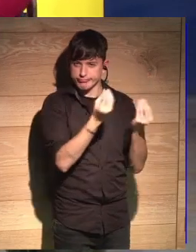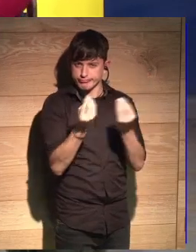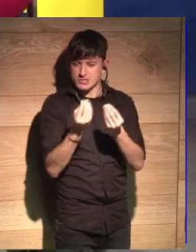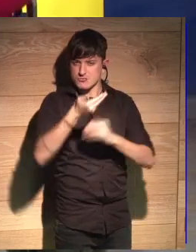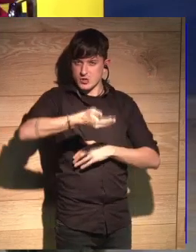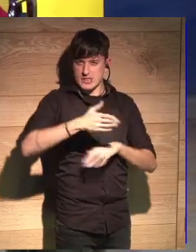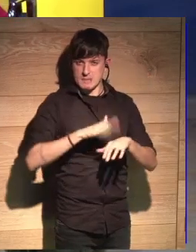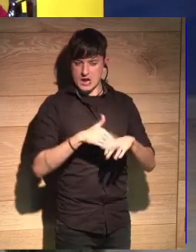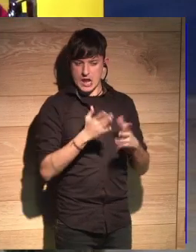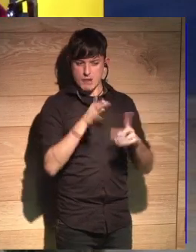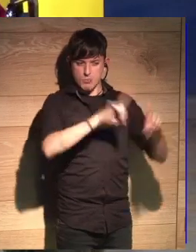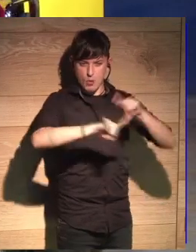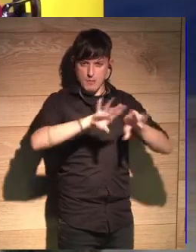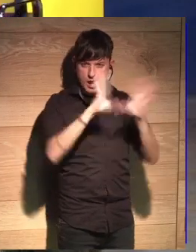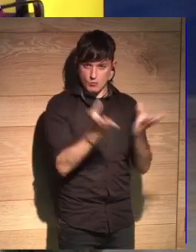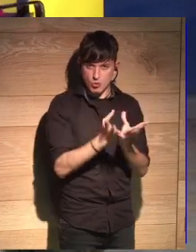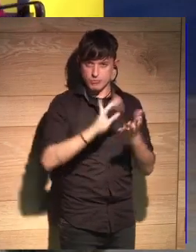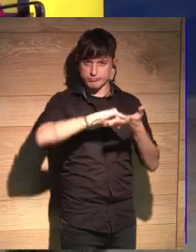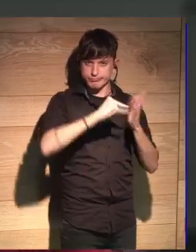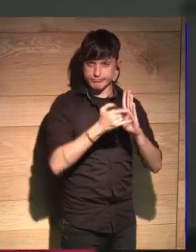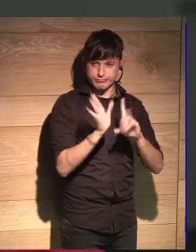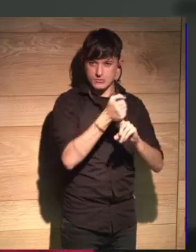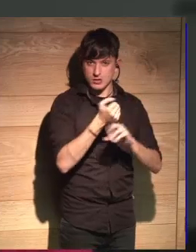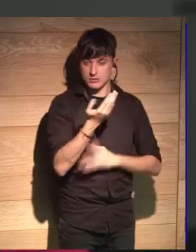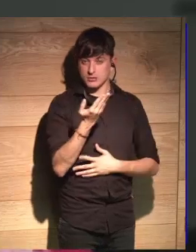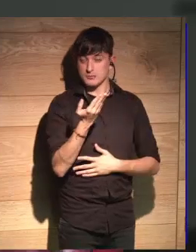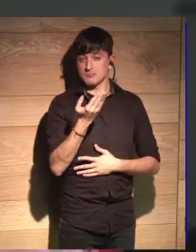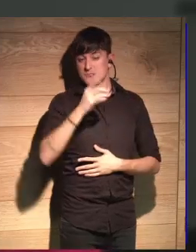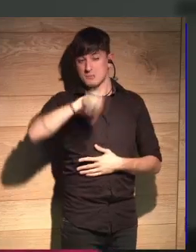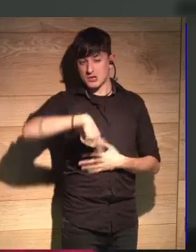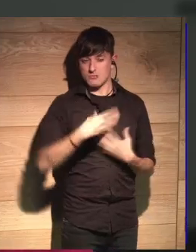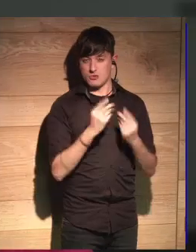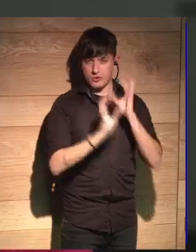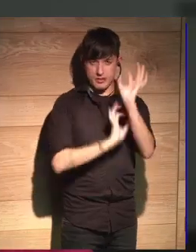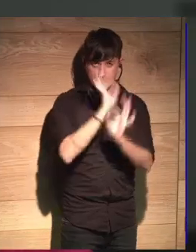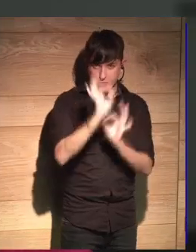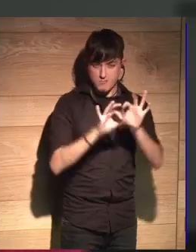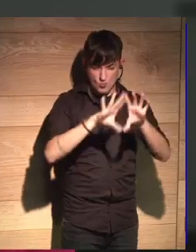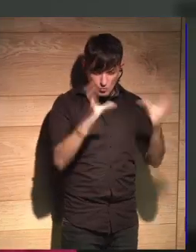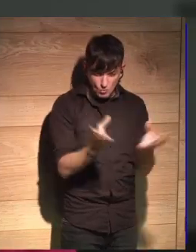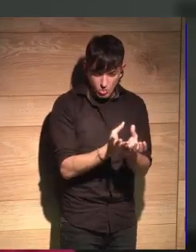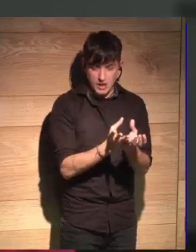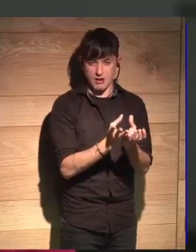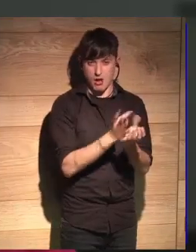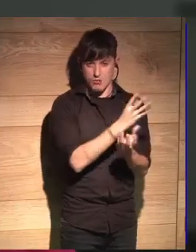United Nations. There are many world organizations that help in solving world problems.